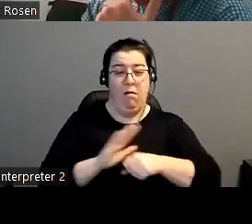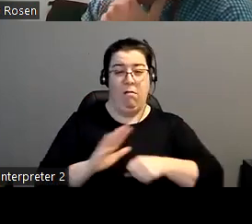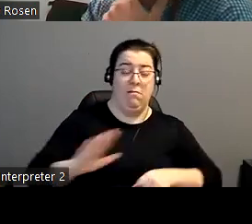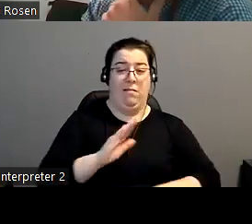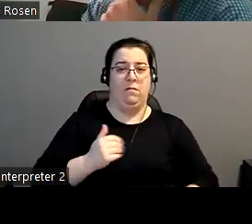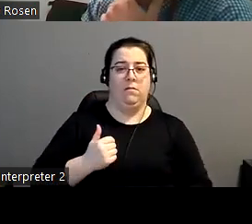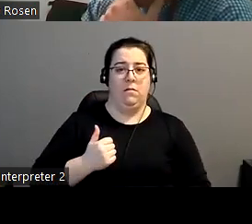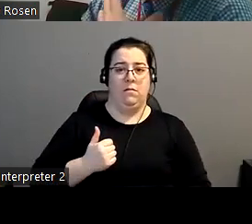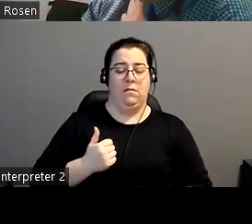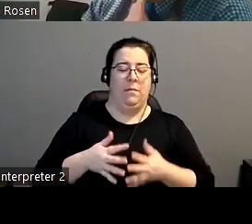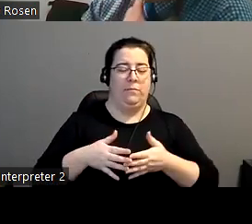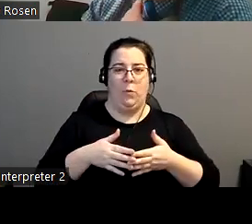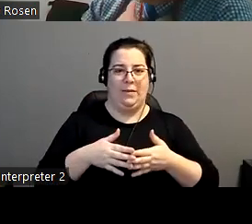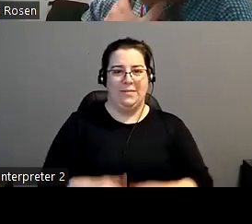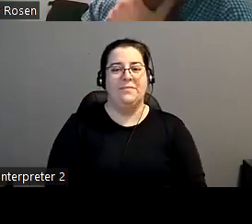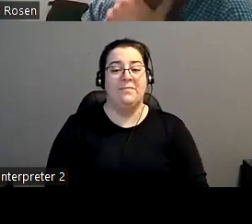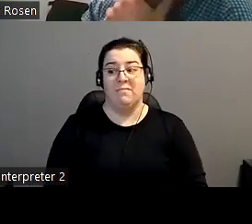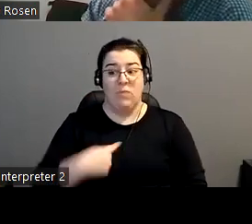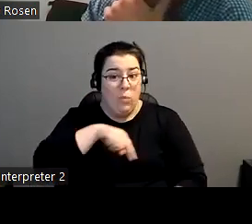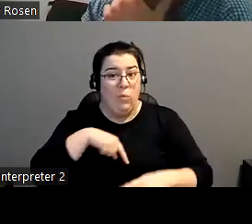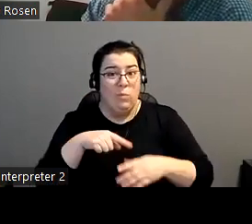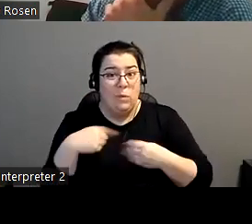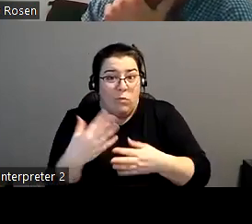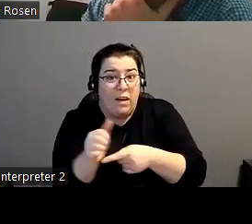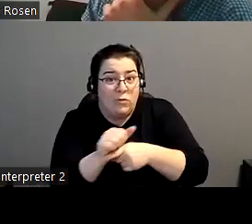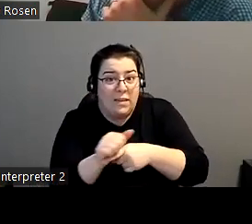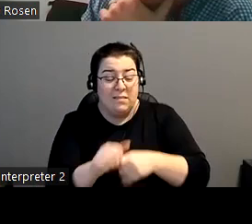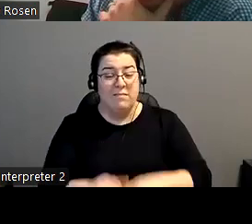And we train them. They're trained by us.